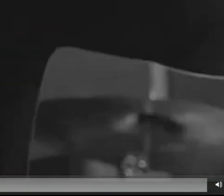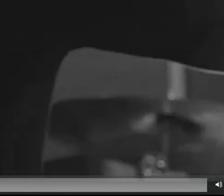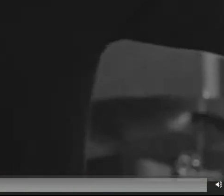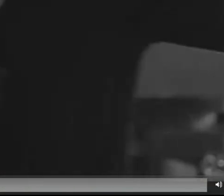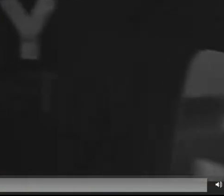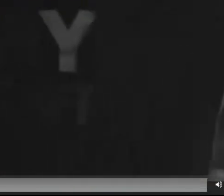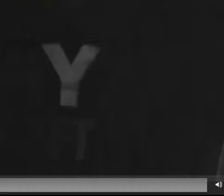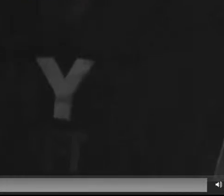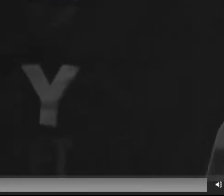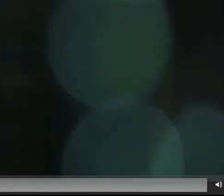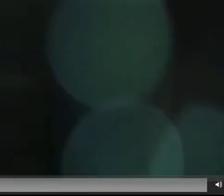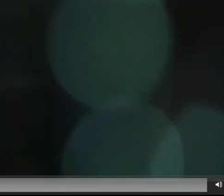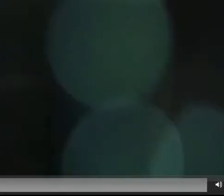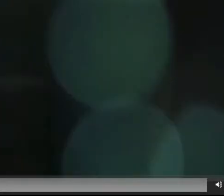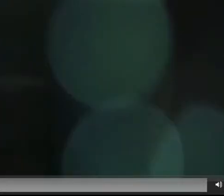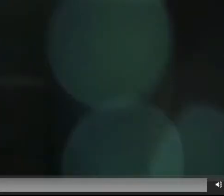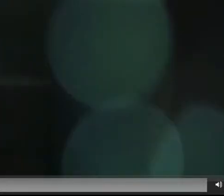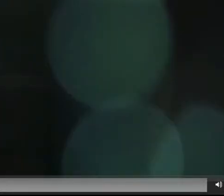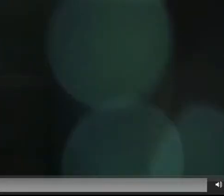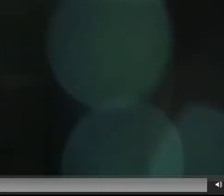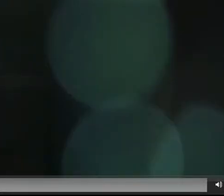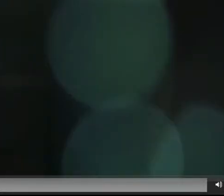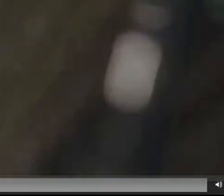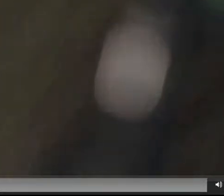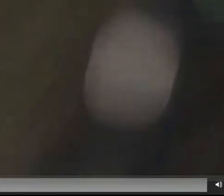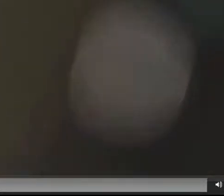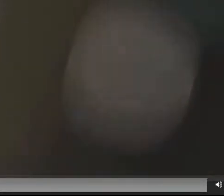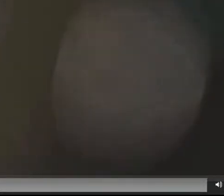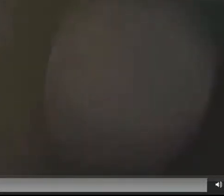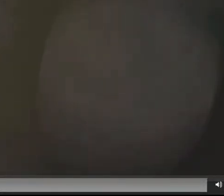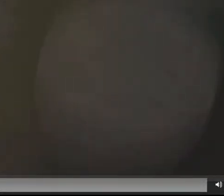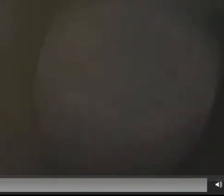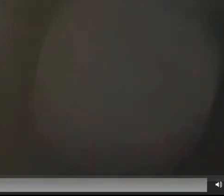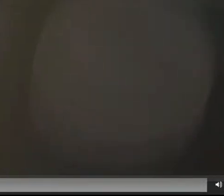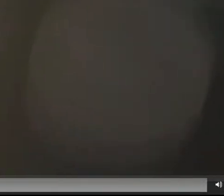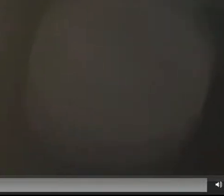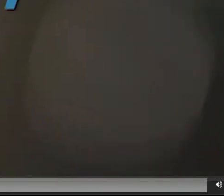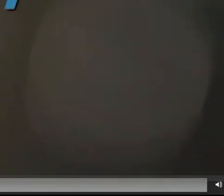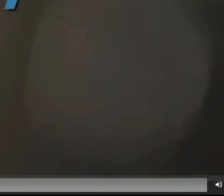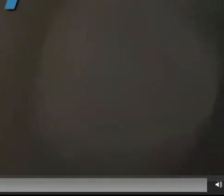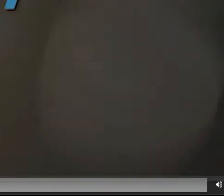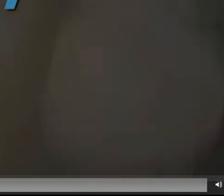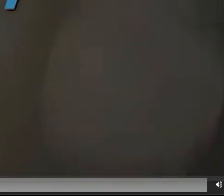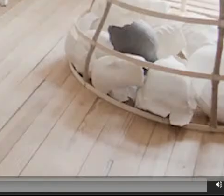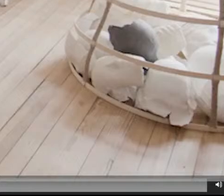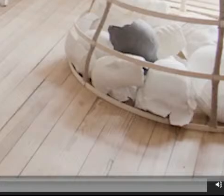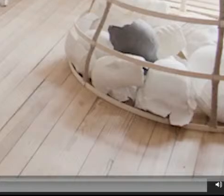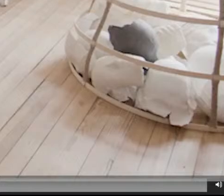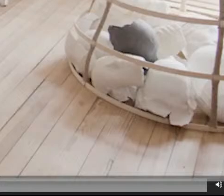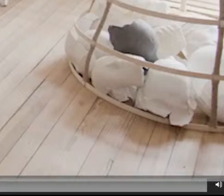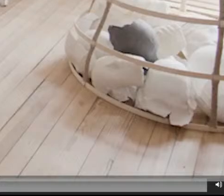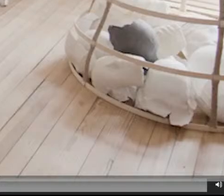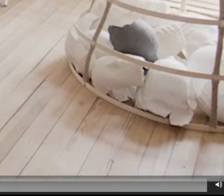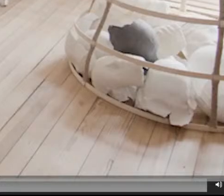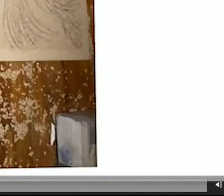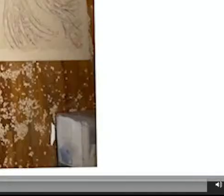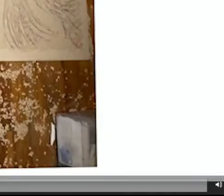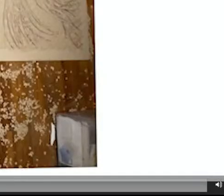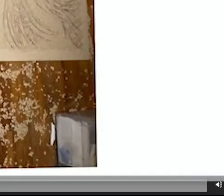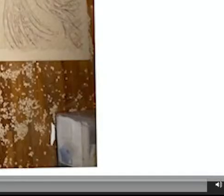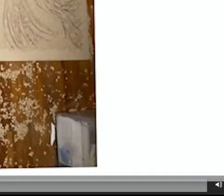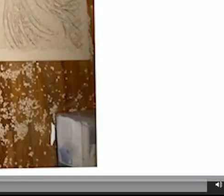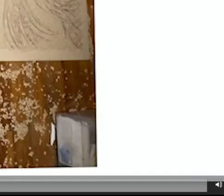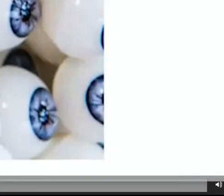took hold of me. Looking back now, I knew then that that music would be the soundtrack to my life. With this grant, I could really